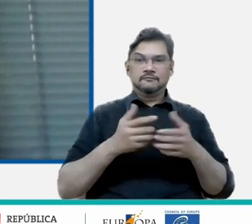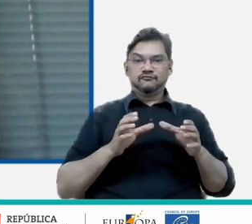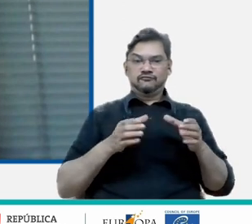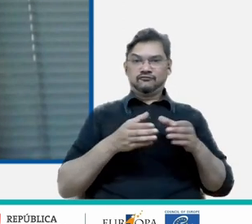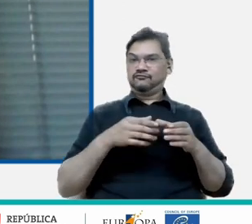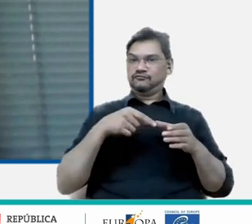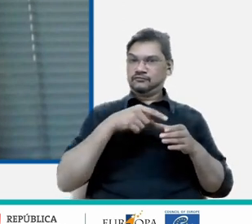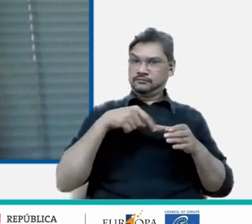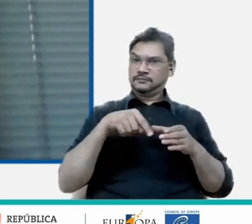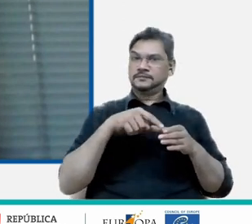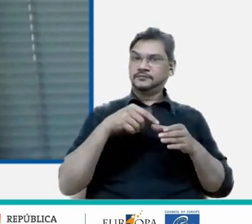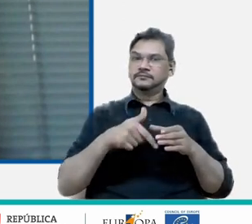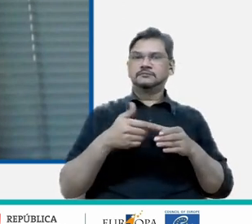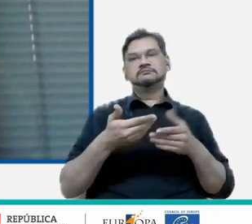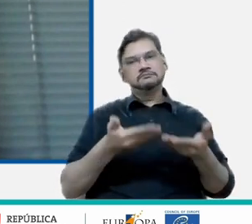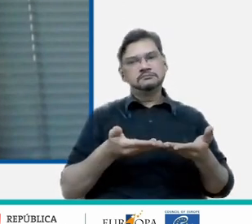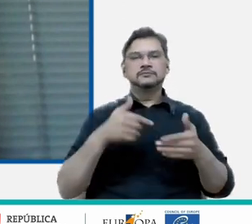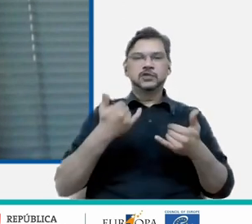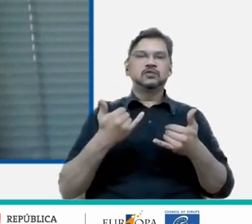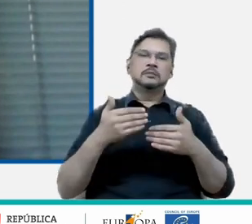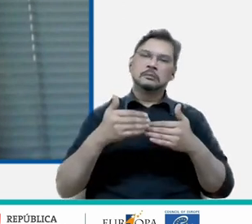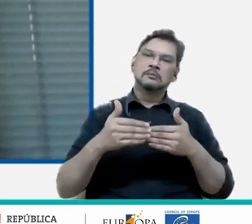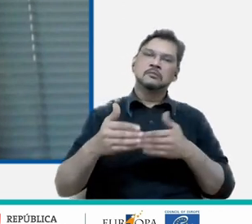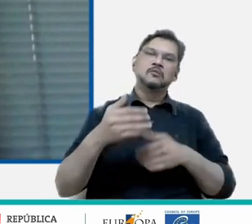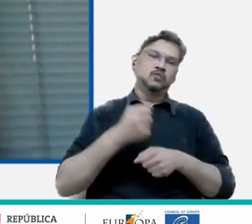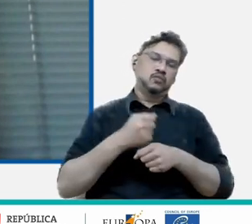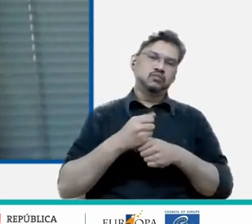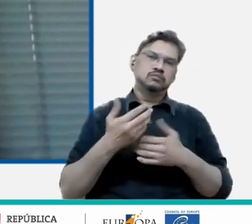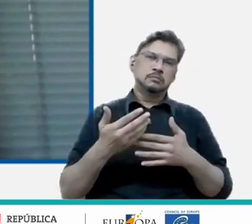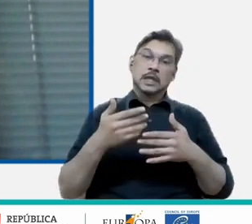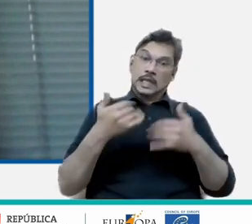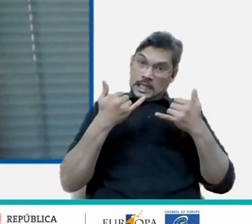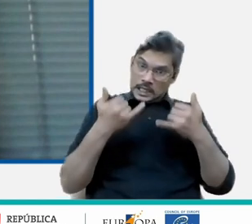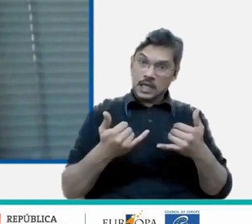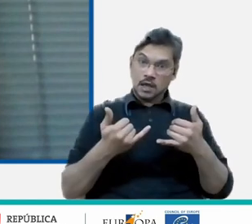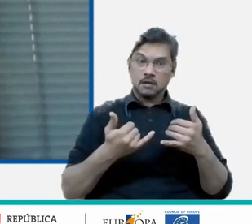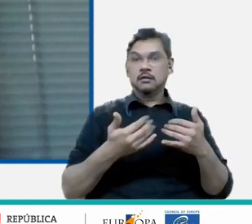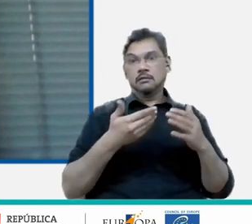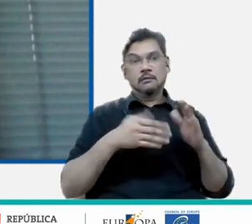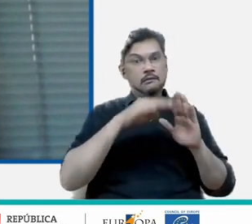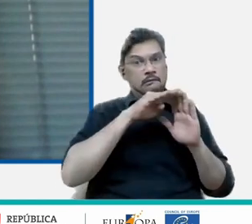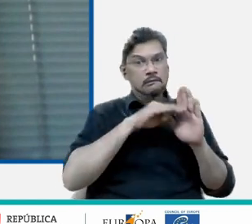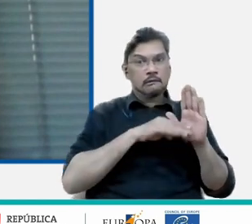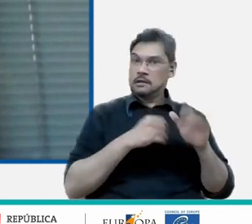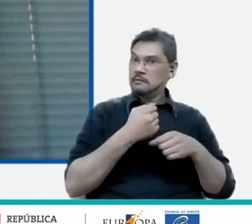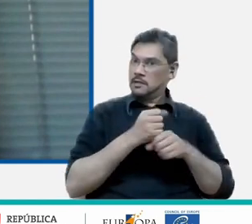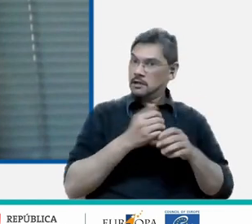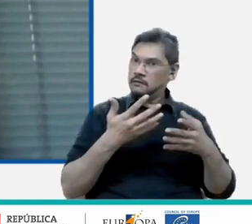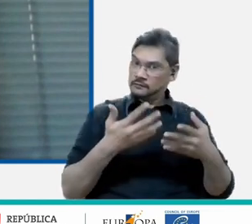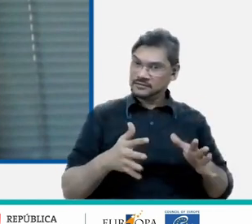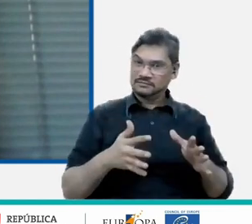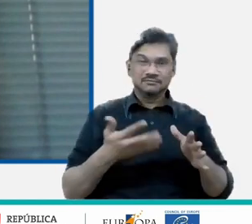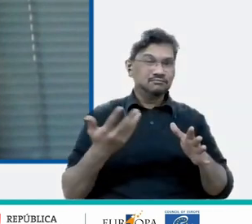engaged in the board. And so, yeah, we have created this instrument because also the pandemic's shown